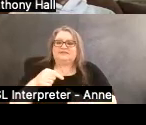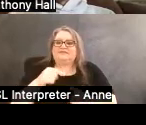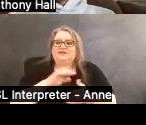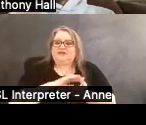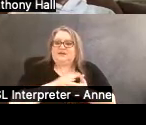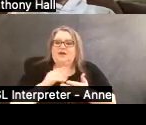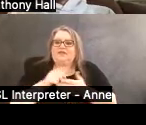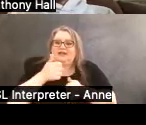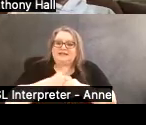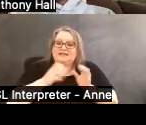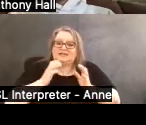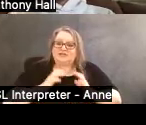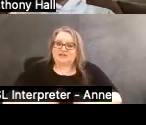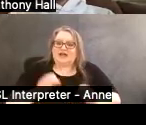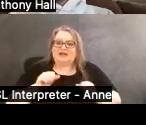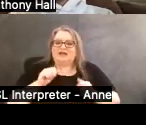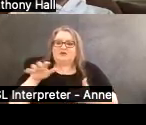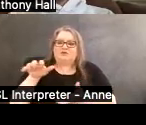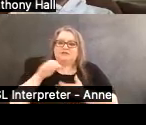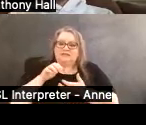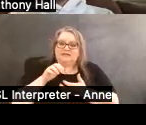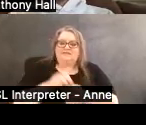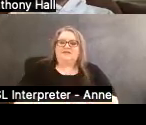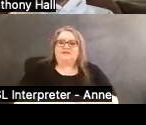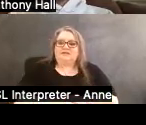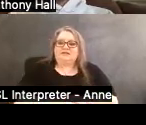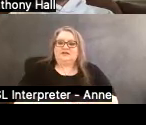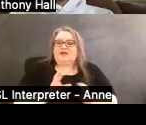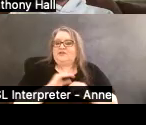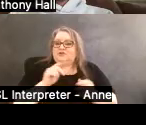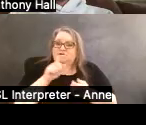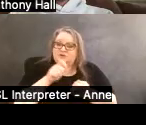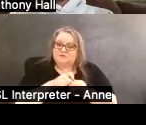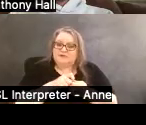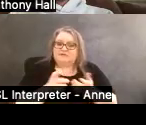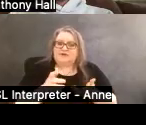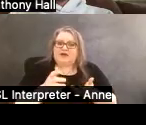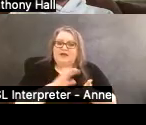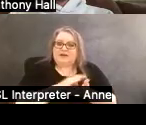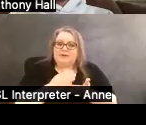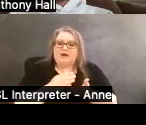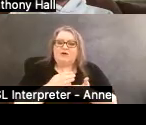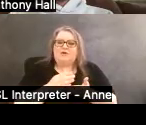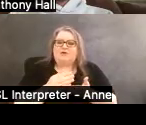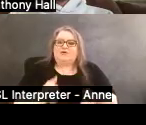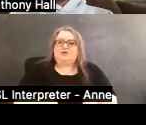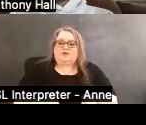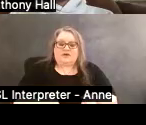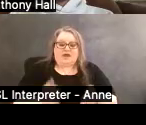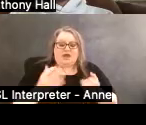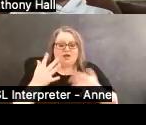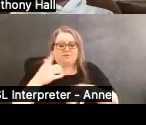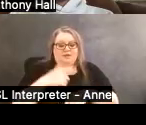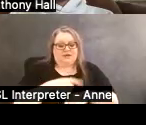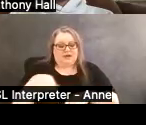each client can receive. And there is no specified amount of how many times they can